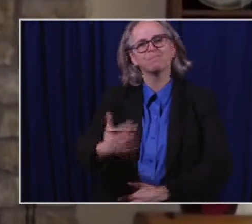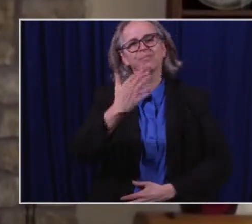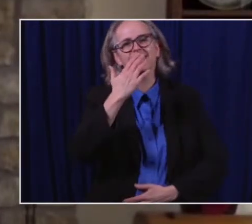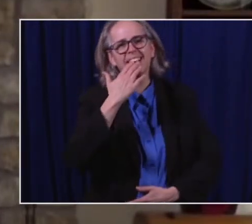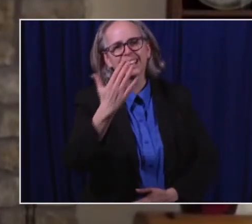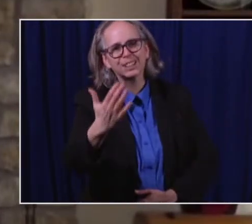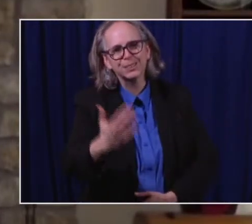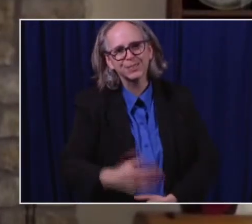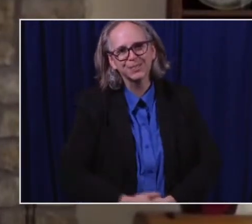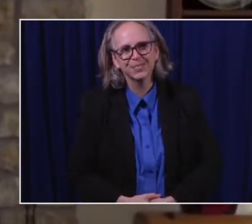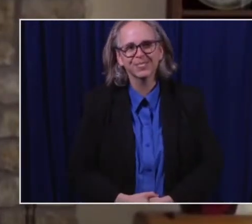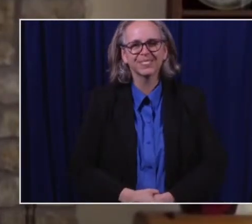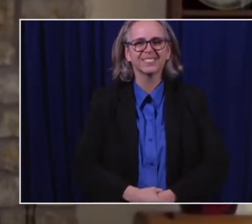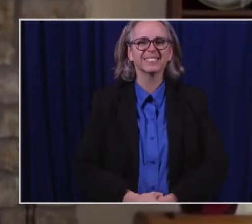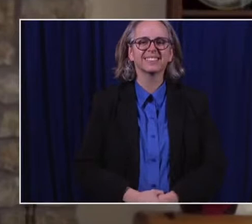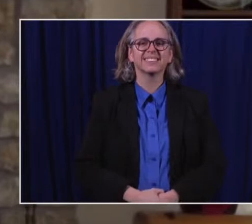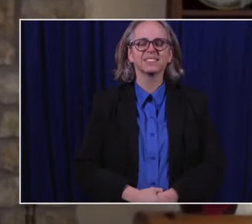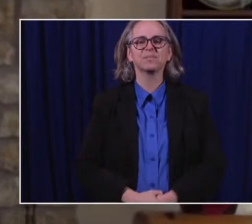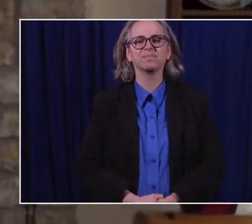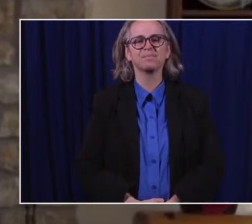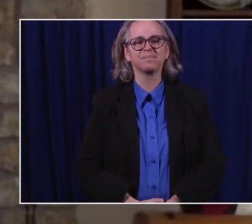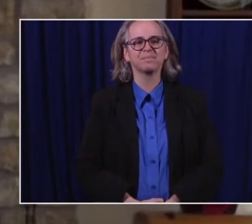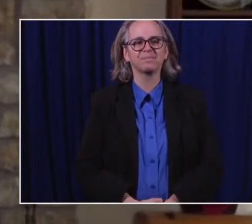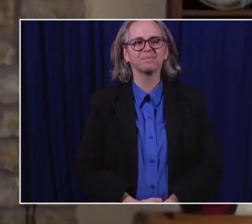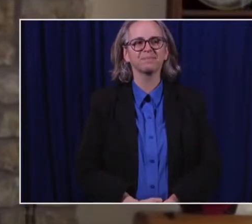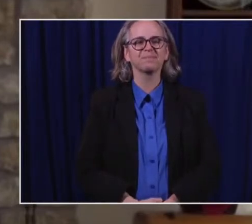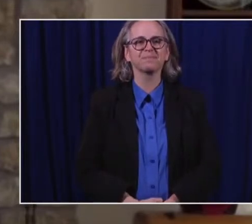very much. Thank you. Thank you.